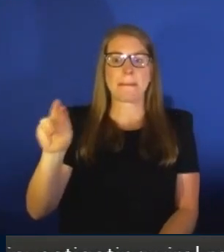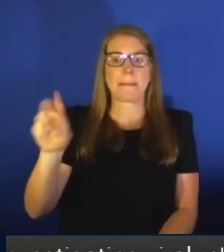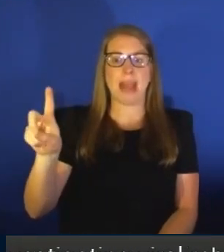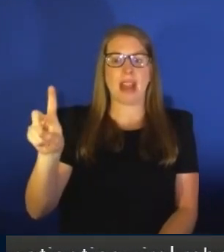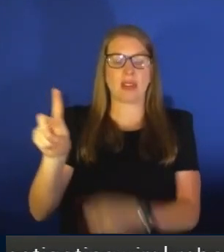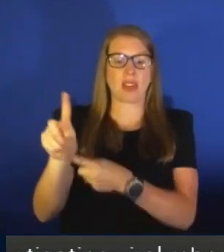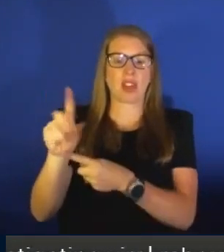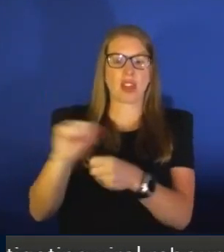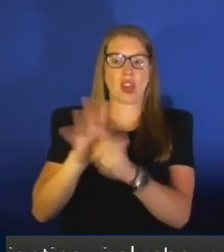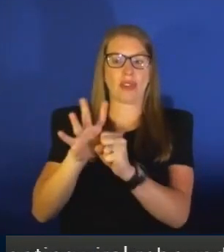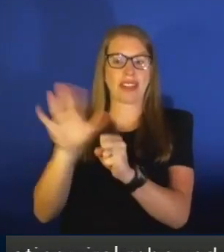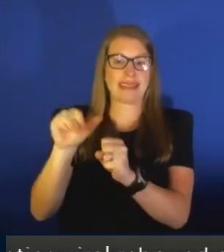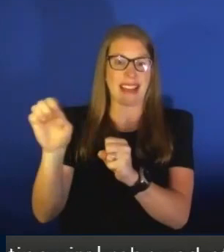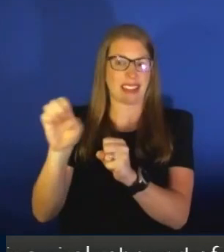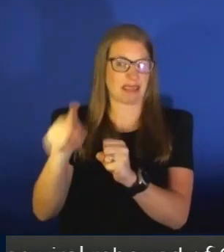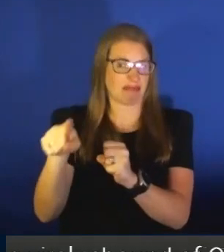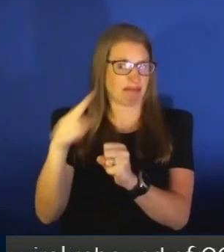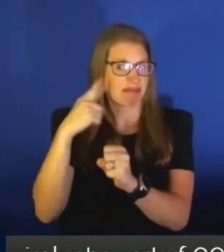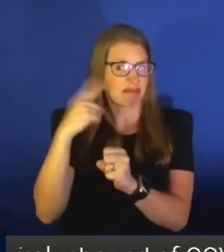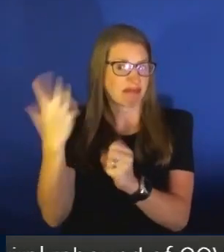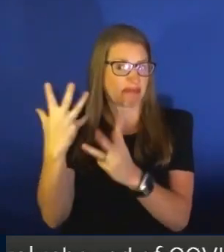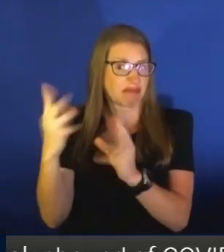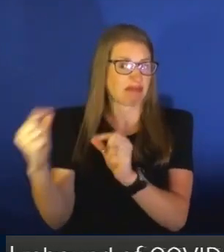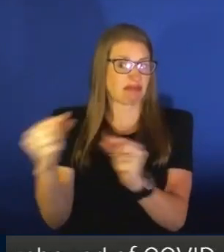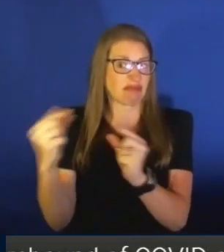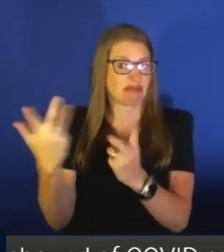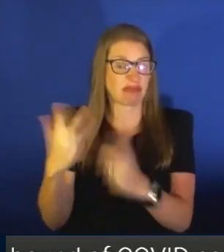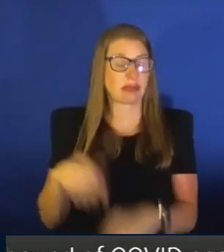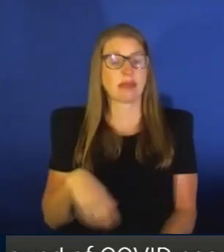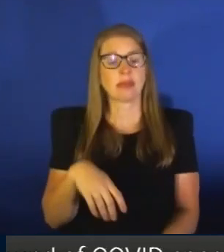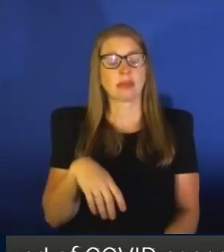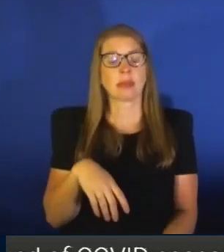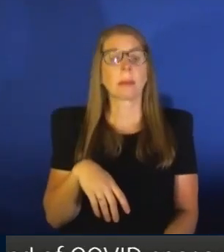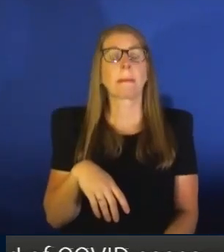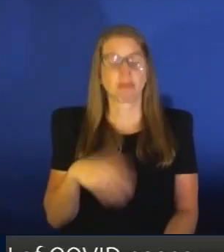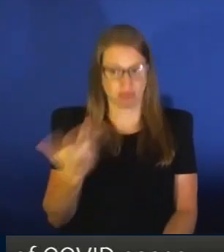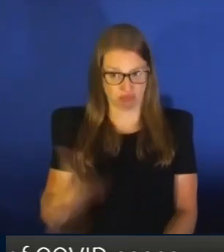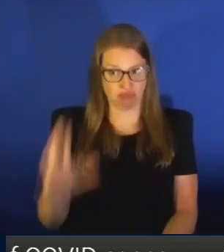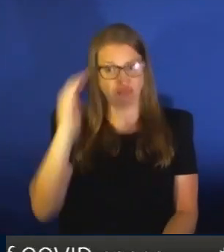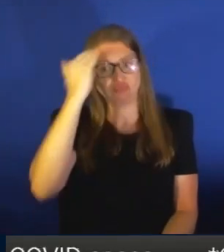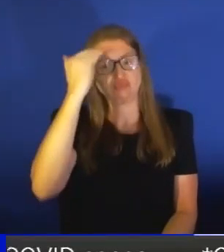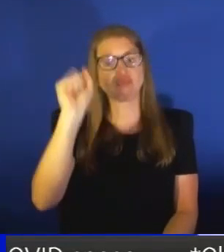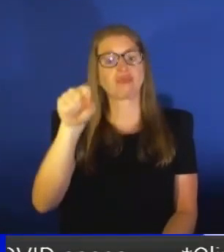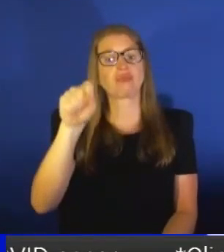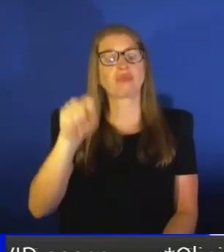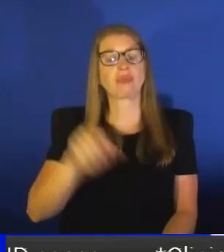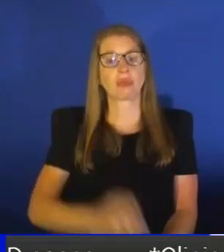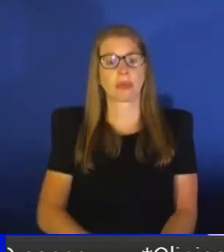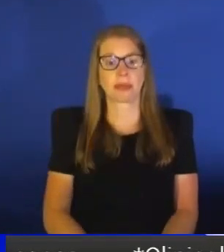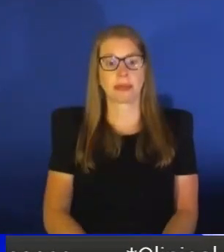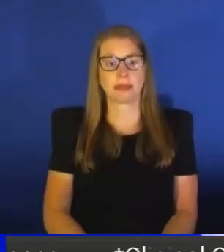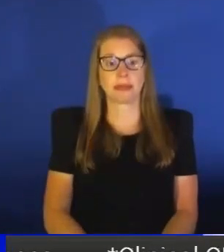that? Yeah. Again, I think we do know, and there was the trials with Paxlovid. We know